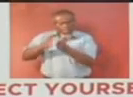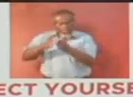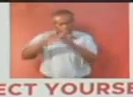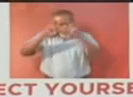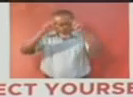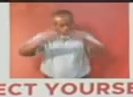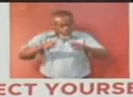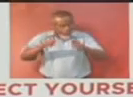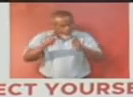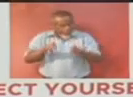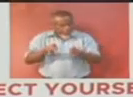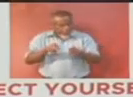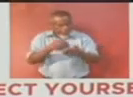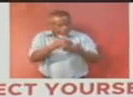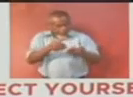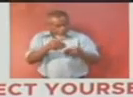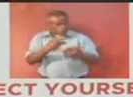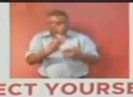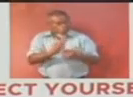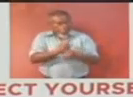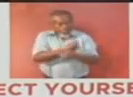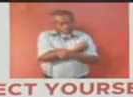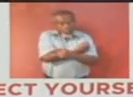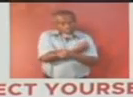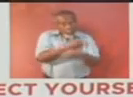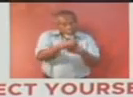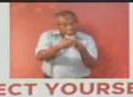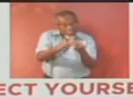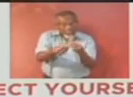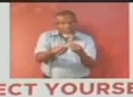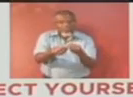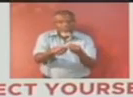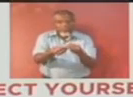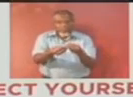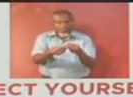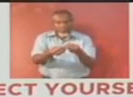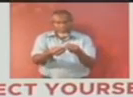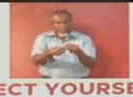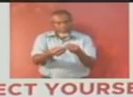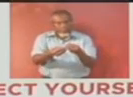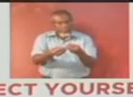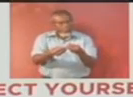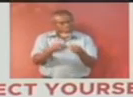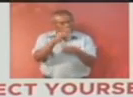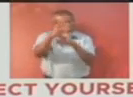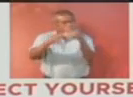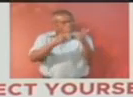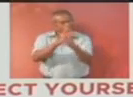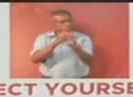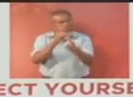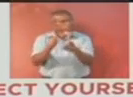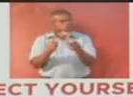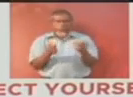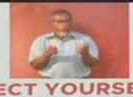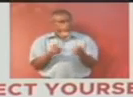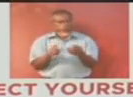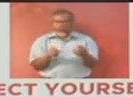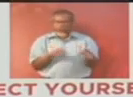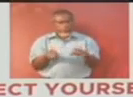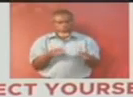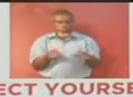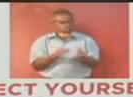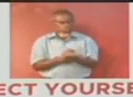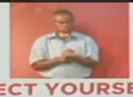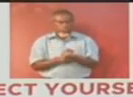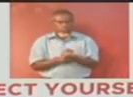individuals before vaccines are administered. That's not considered global best practice or necessity at this point in time, and it's certainly not the